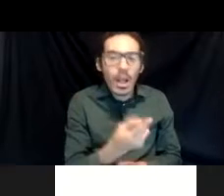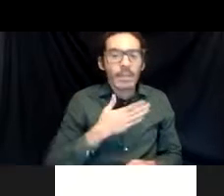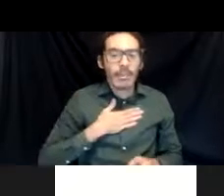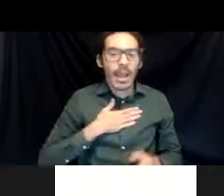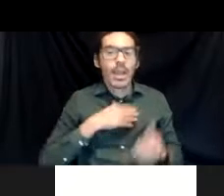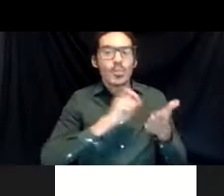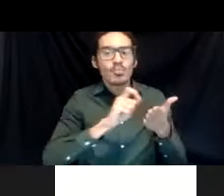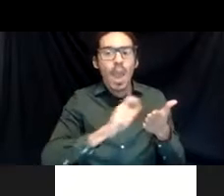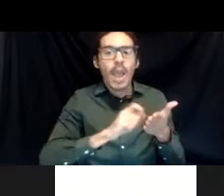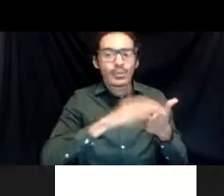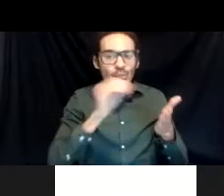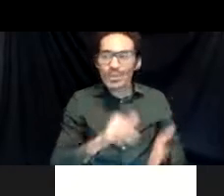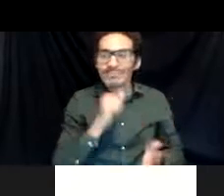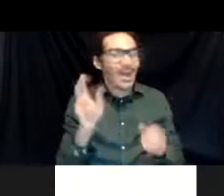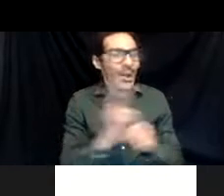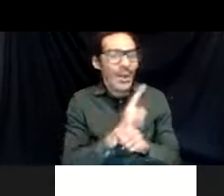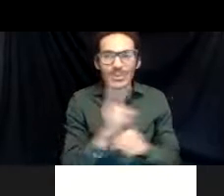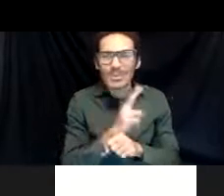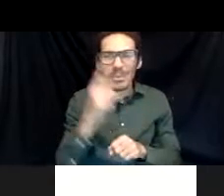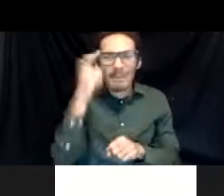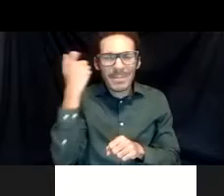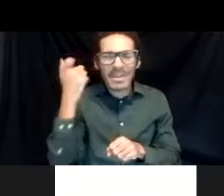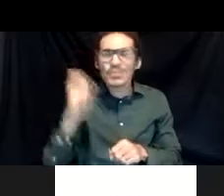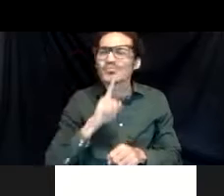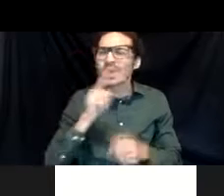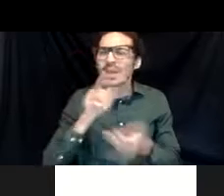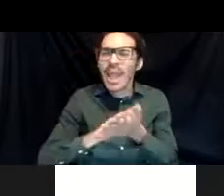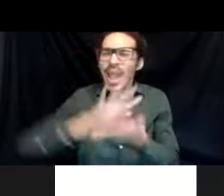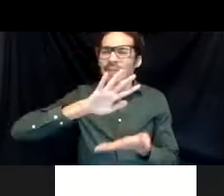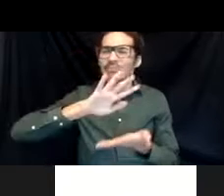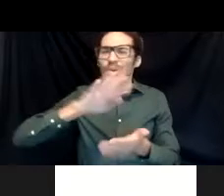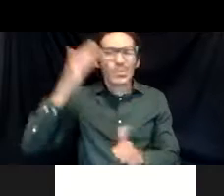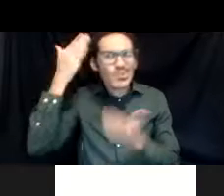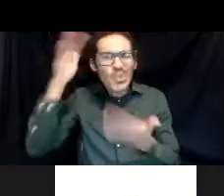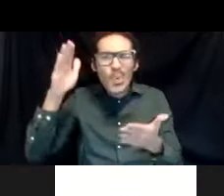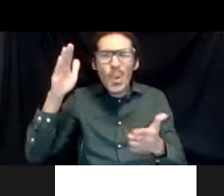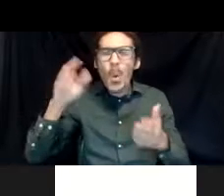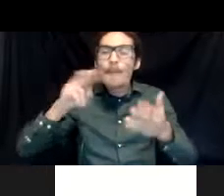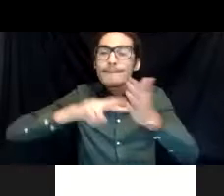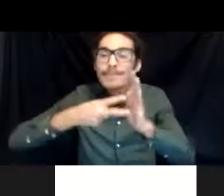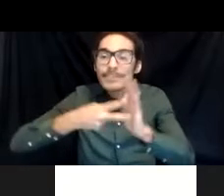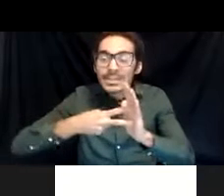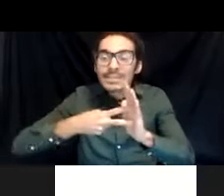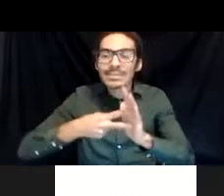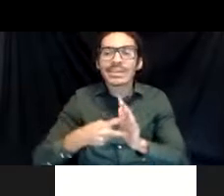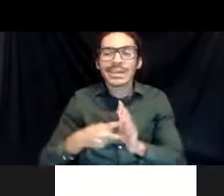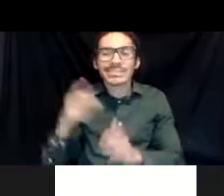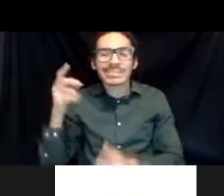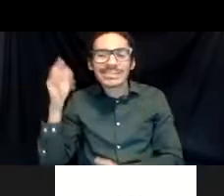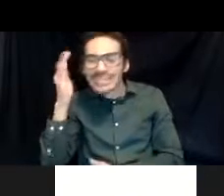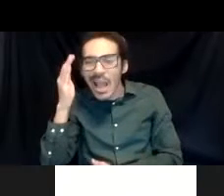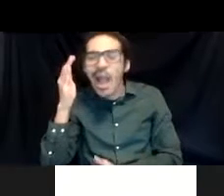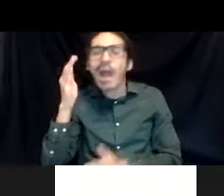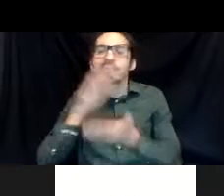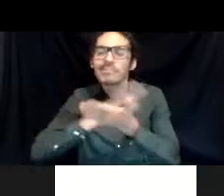use because it's so abstract, and we don't know what it means, and it just sort of generally sounds nice, and it's one of those